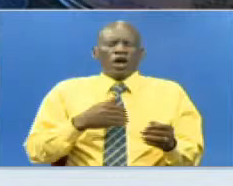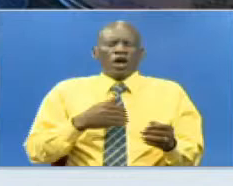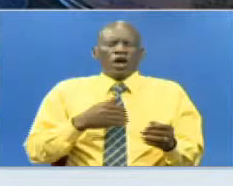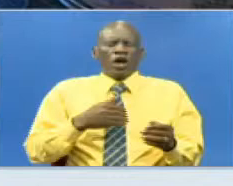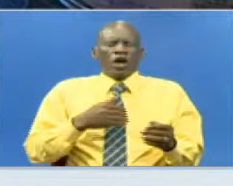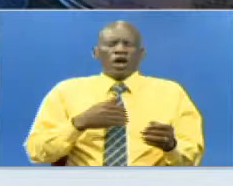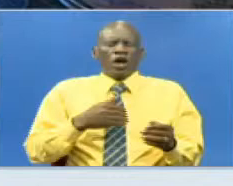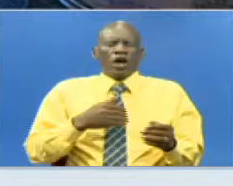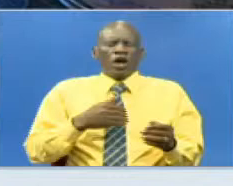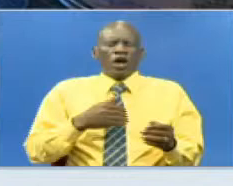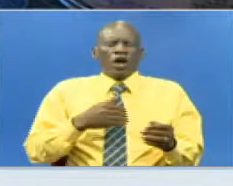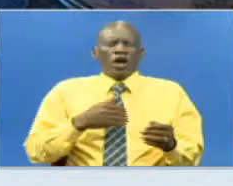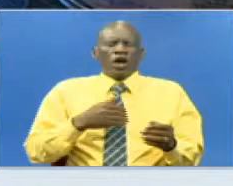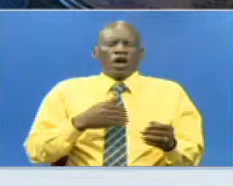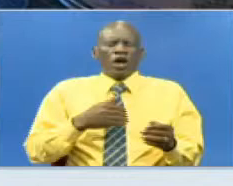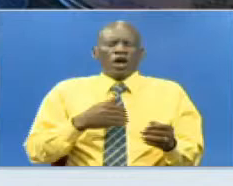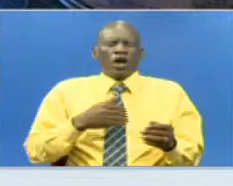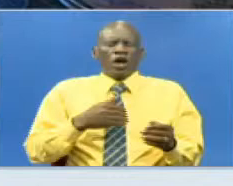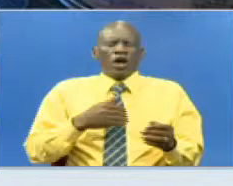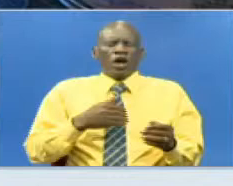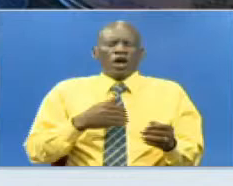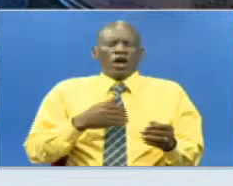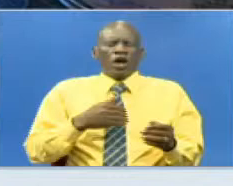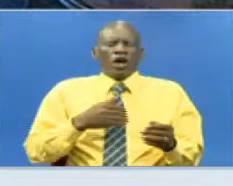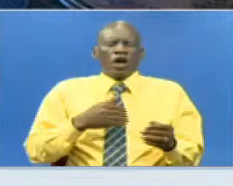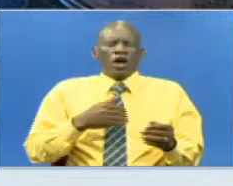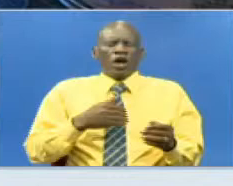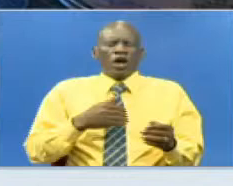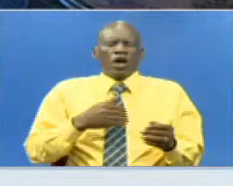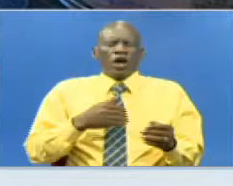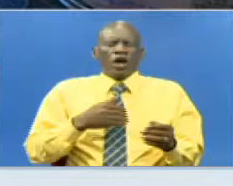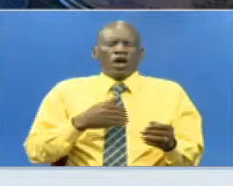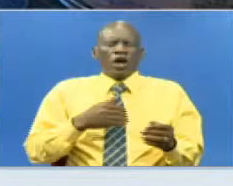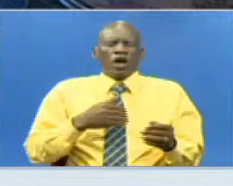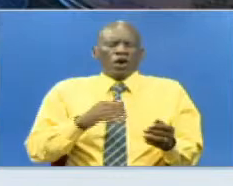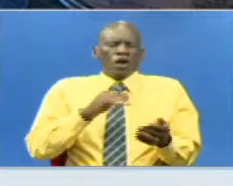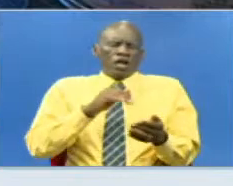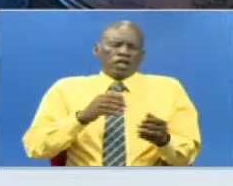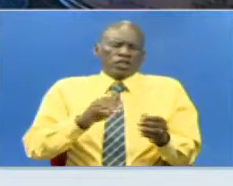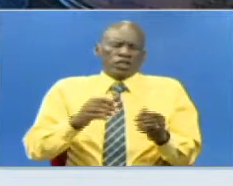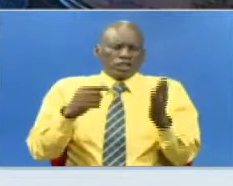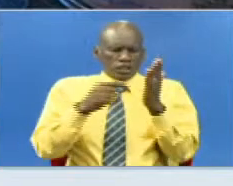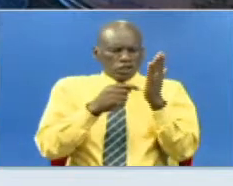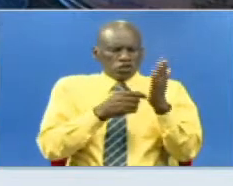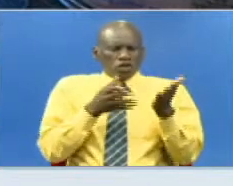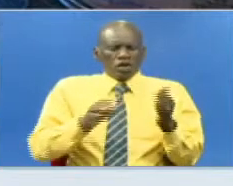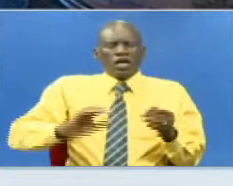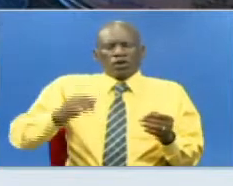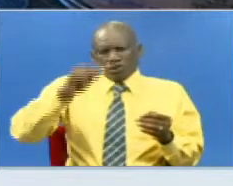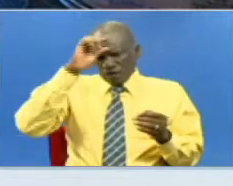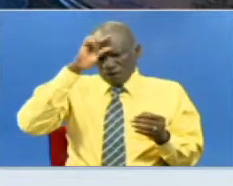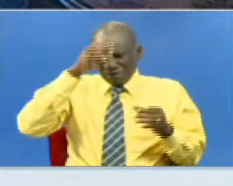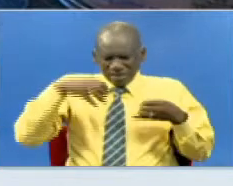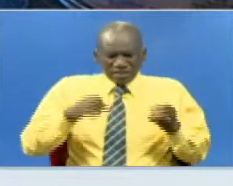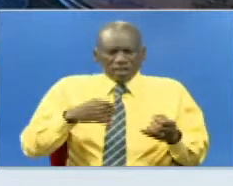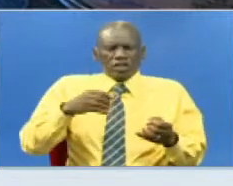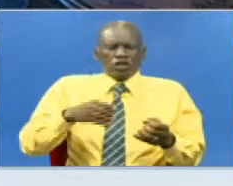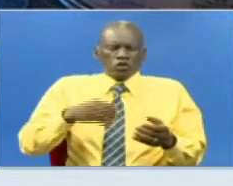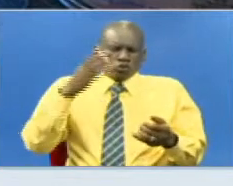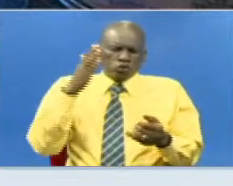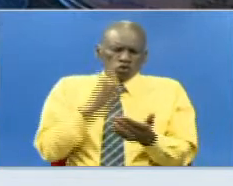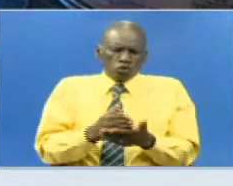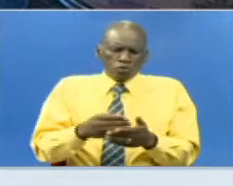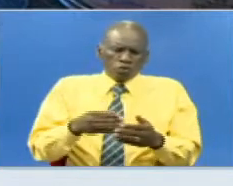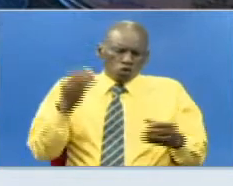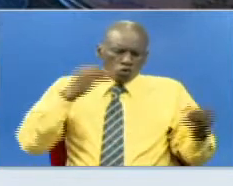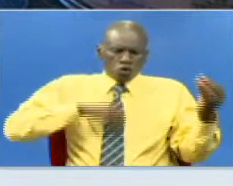Shaban. Now, payments in the county of Nairobi have gone cashless as the county government looks to seal revenue leakages and boost